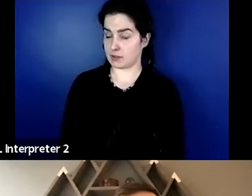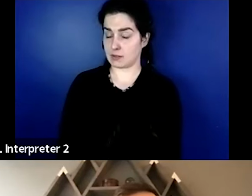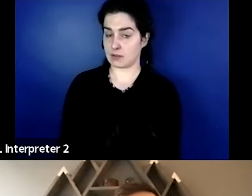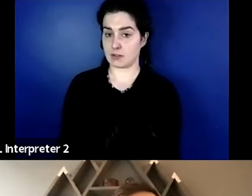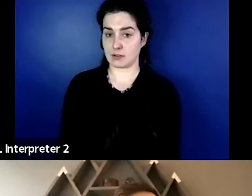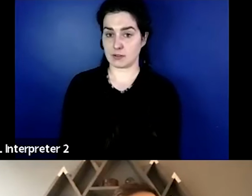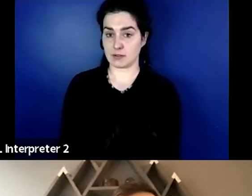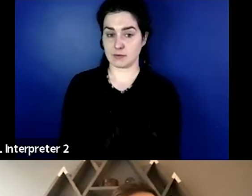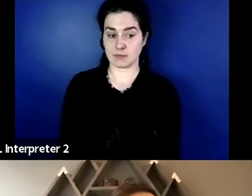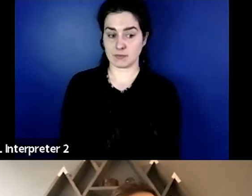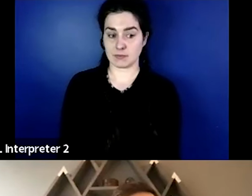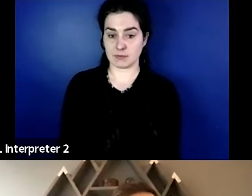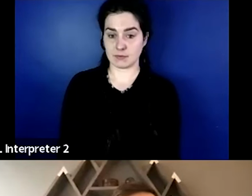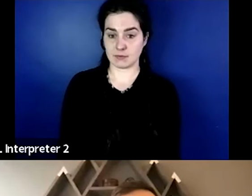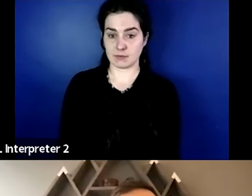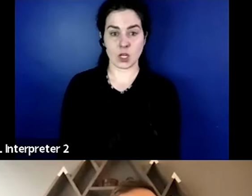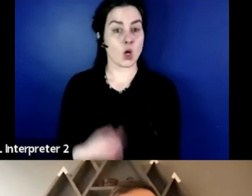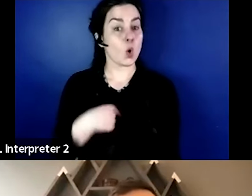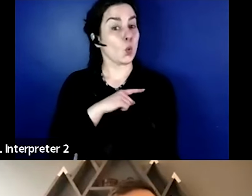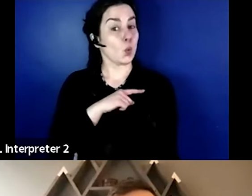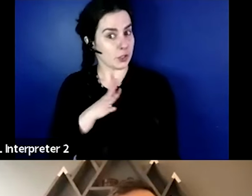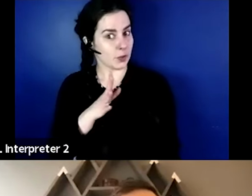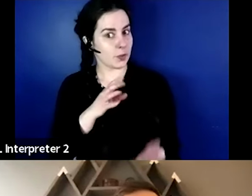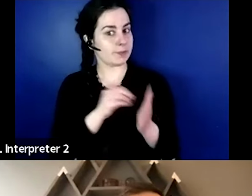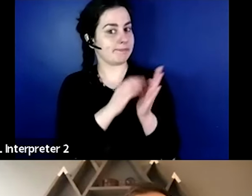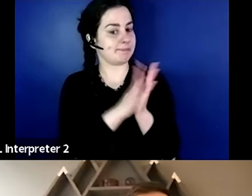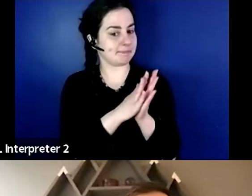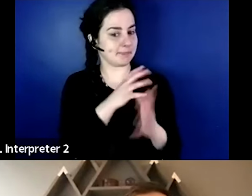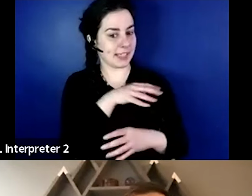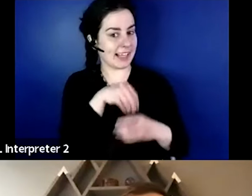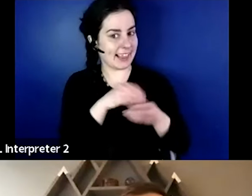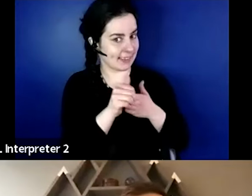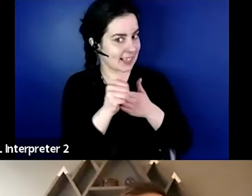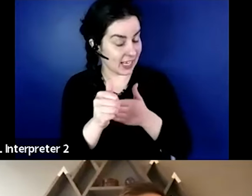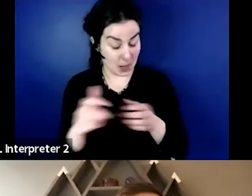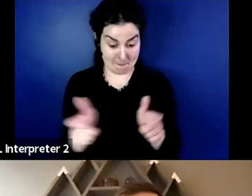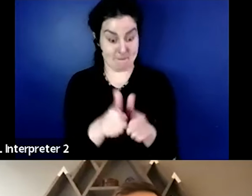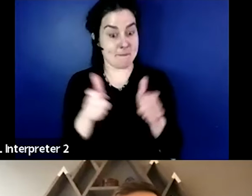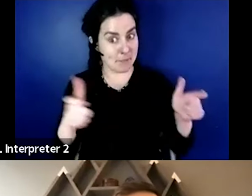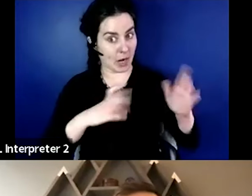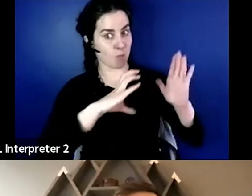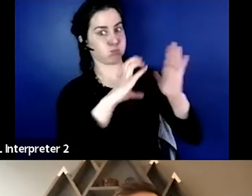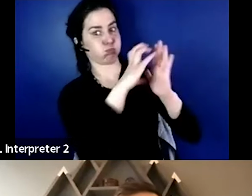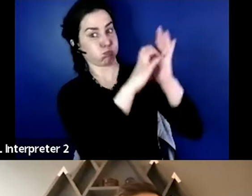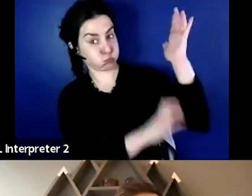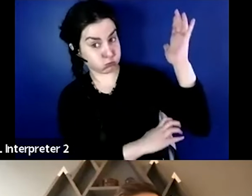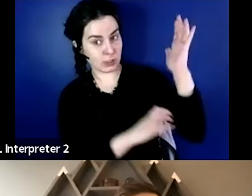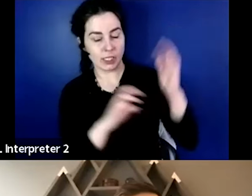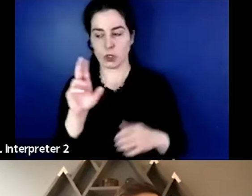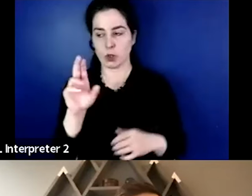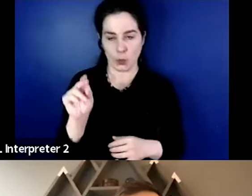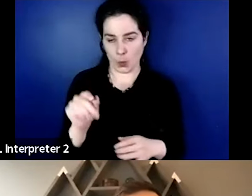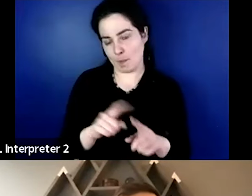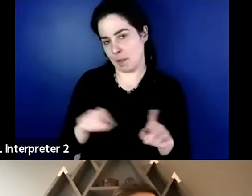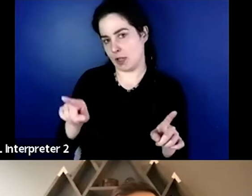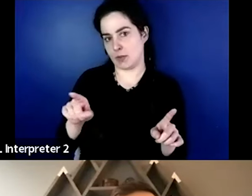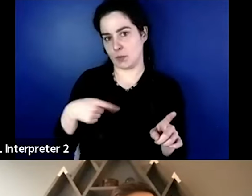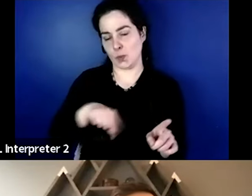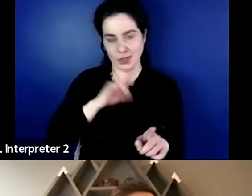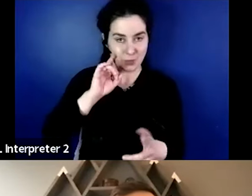We do address it in the guide. It's not, you know, it's not a huge part of it, but we always have to acknowledge that there will be times